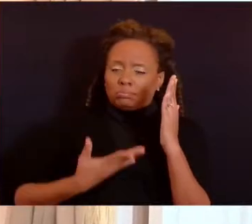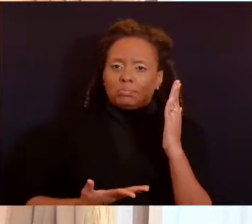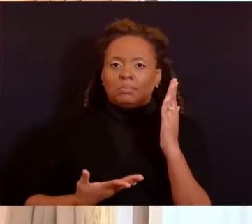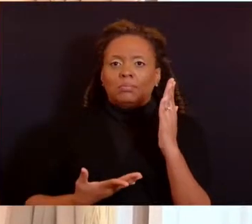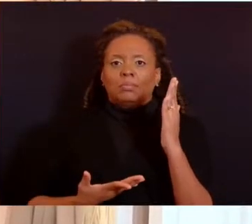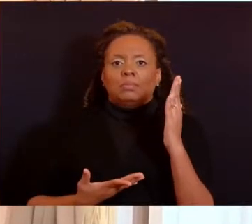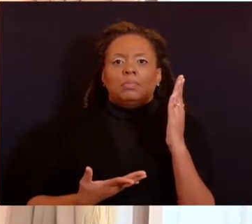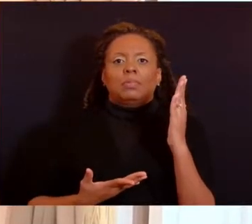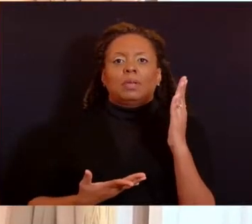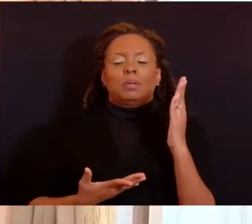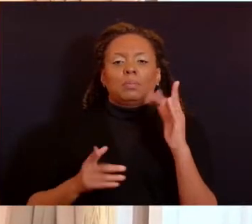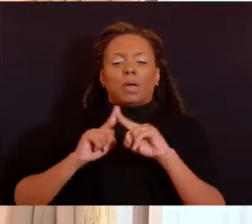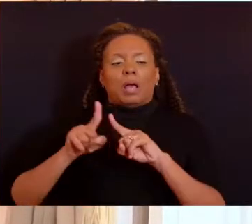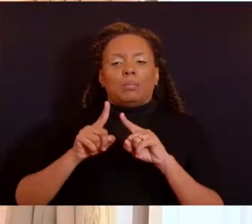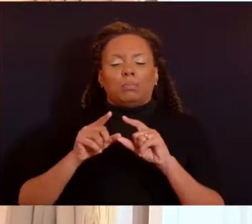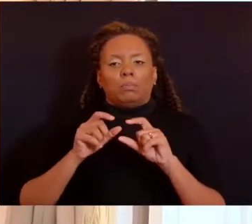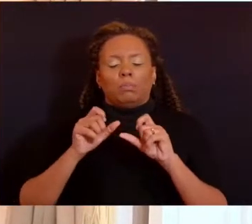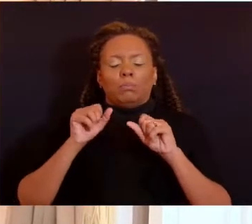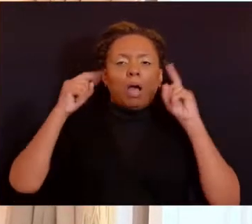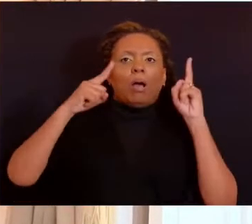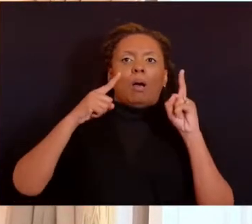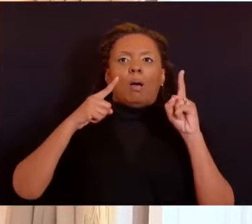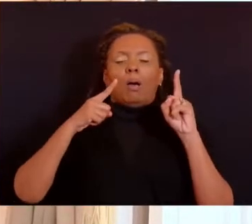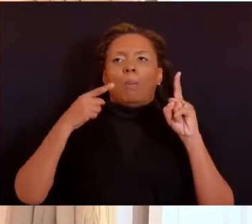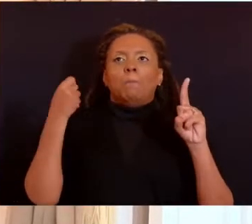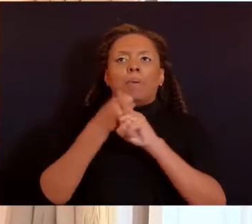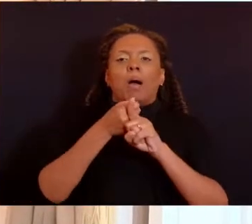of a sudden were showered with